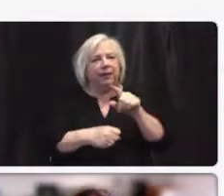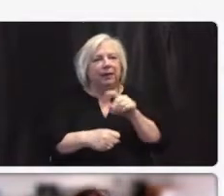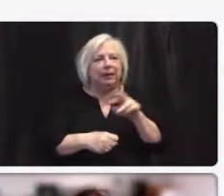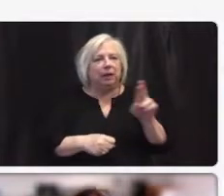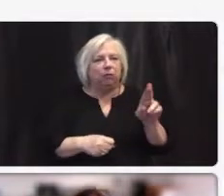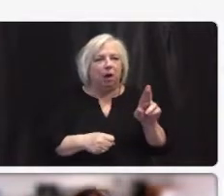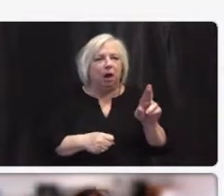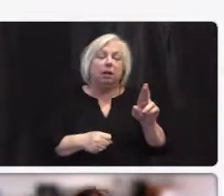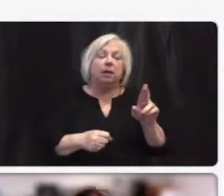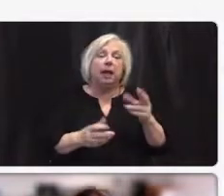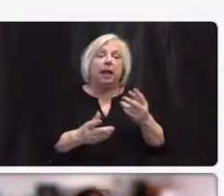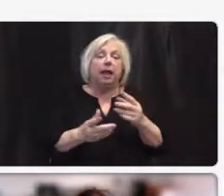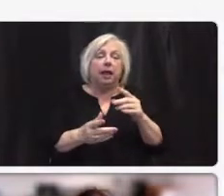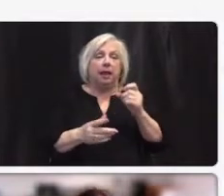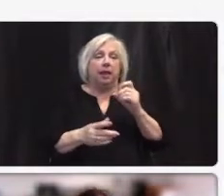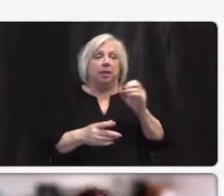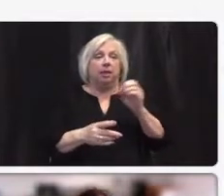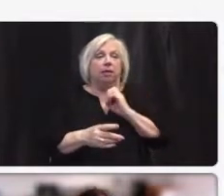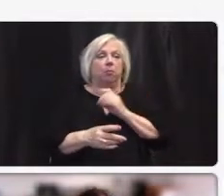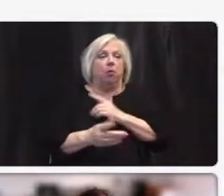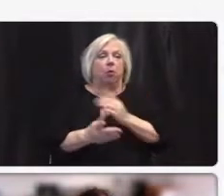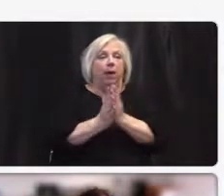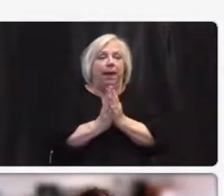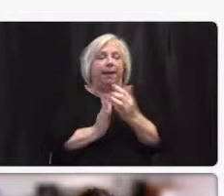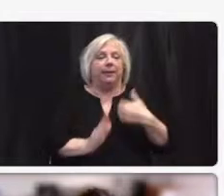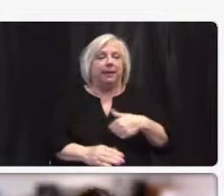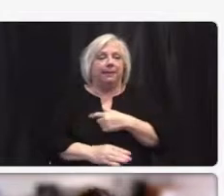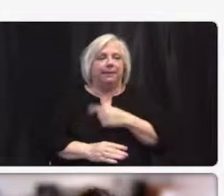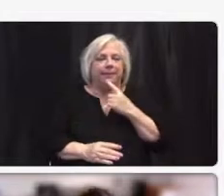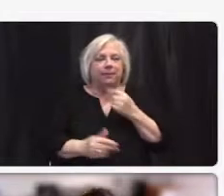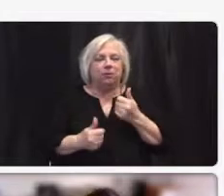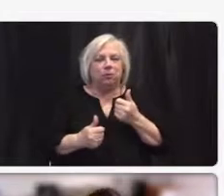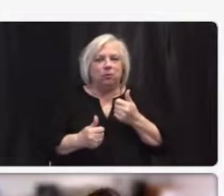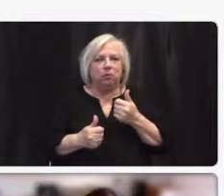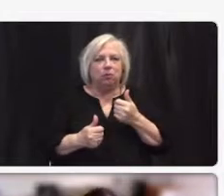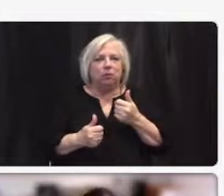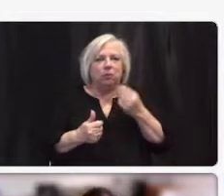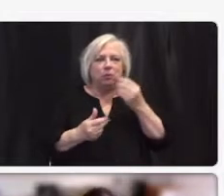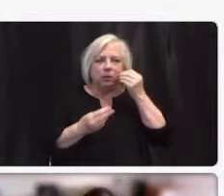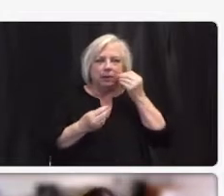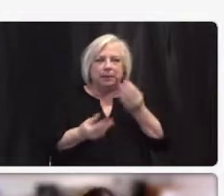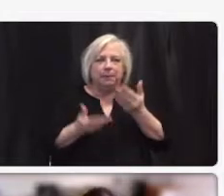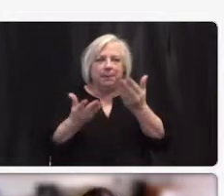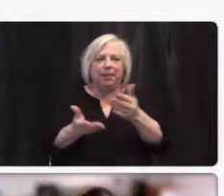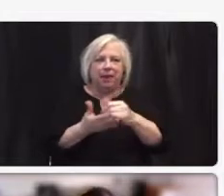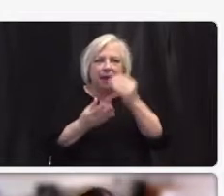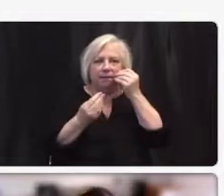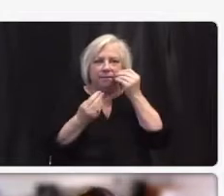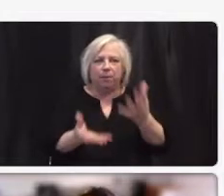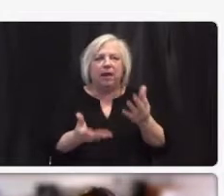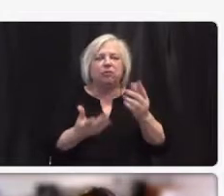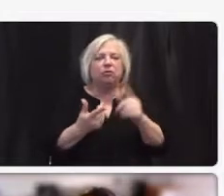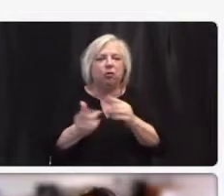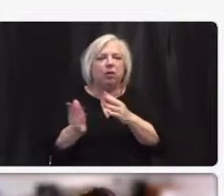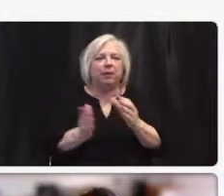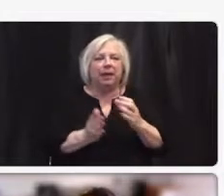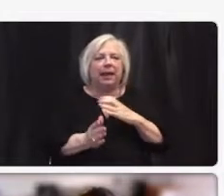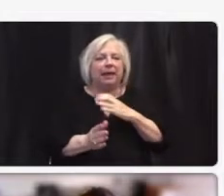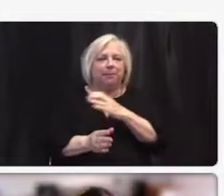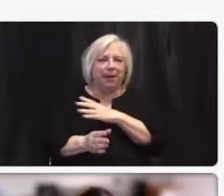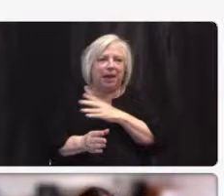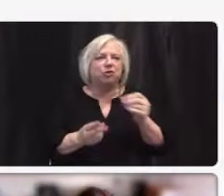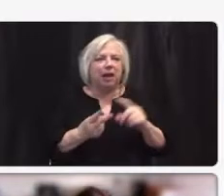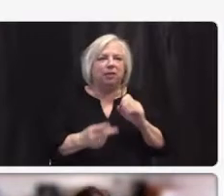We were asked to submit that information to the Planning Commission and City